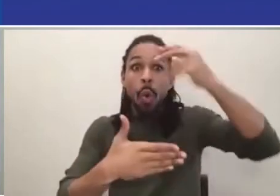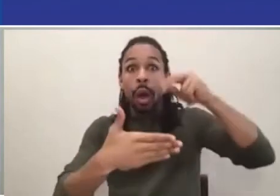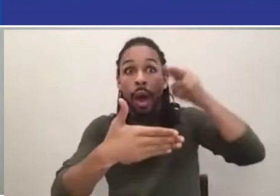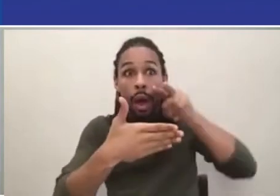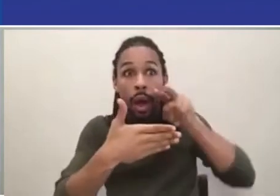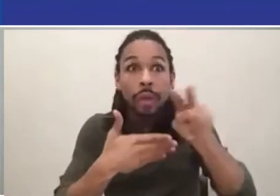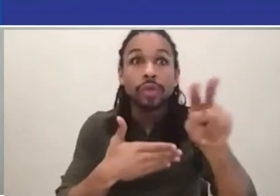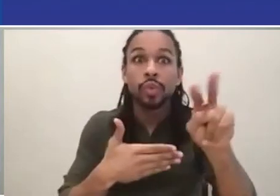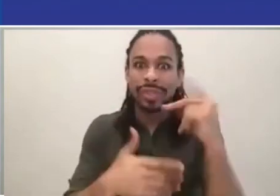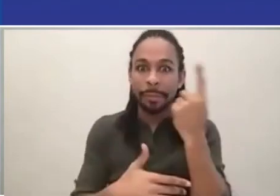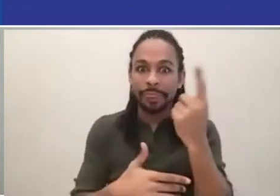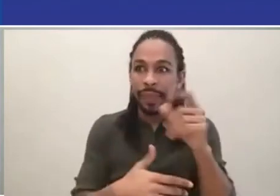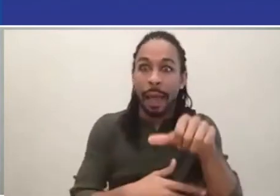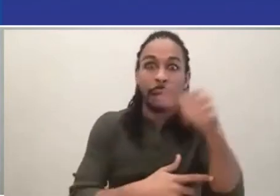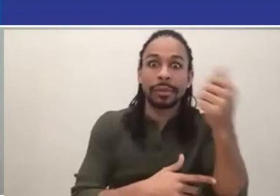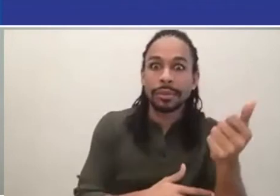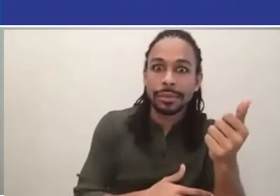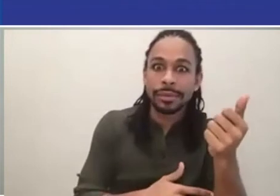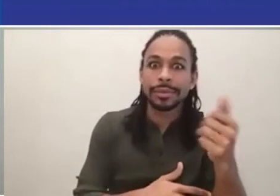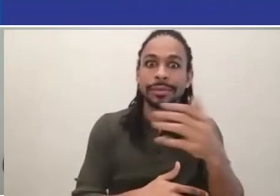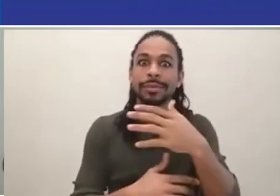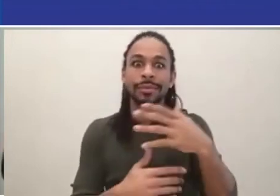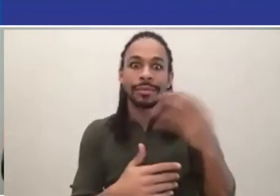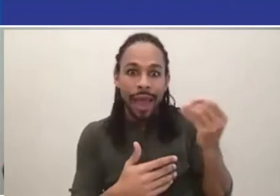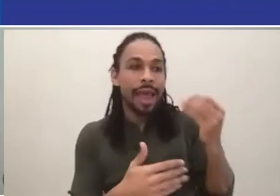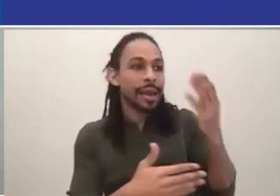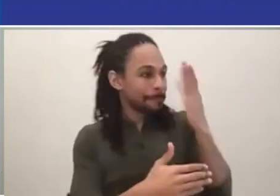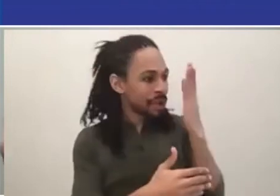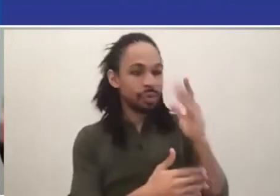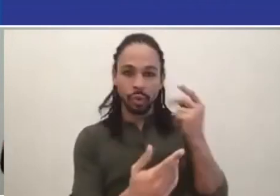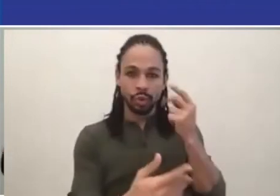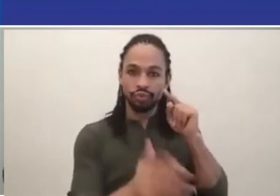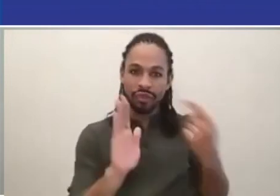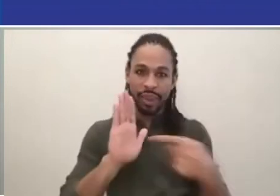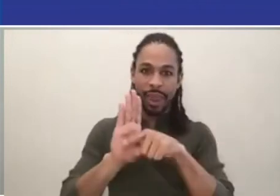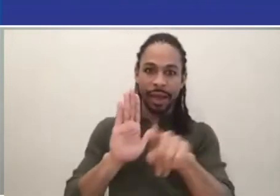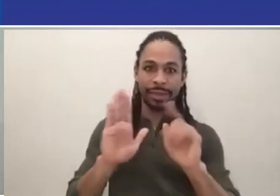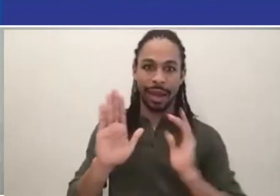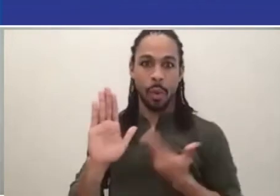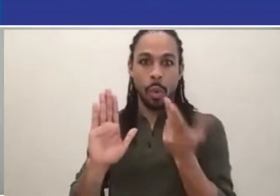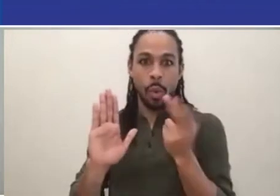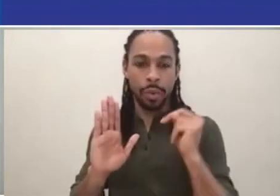And, and this idea of cultural affirmation.